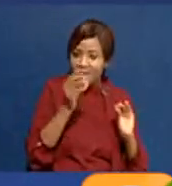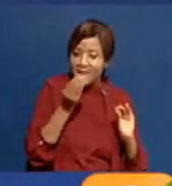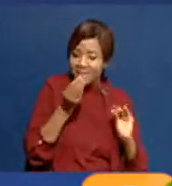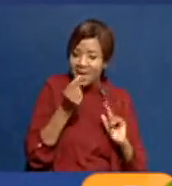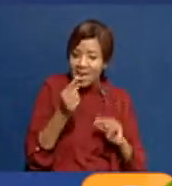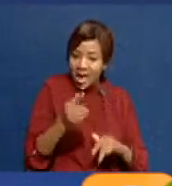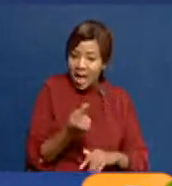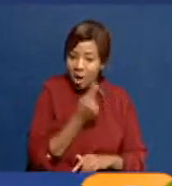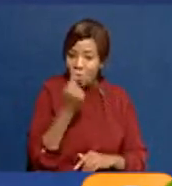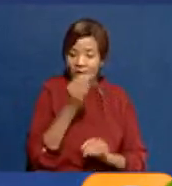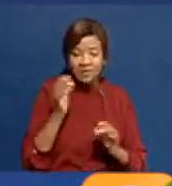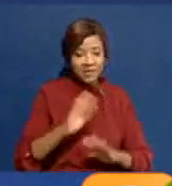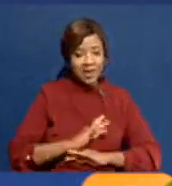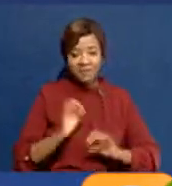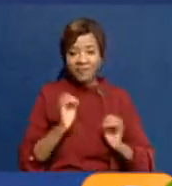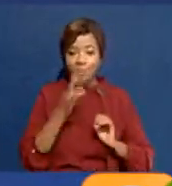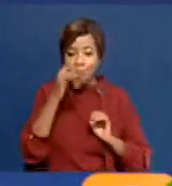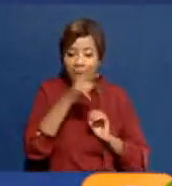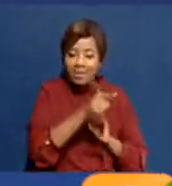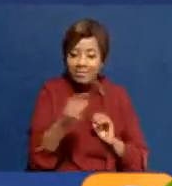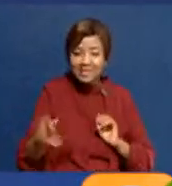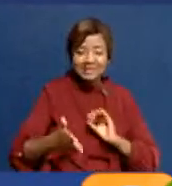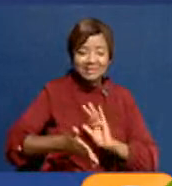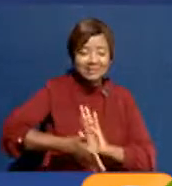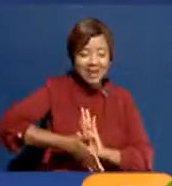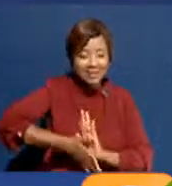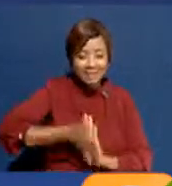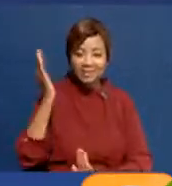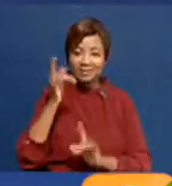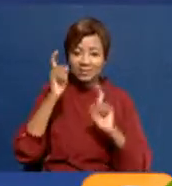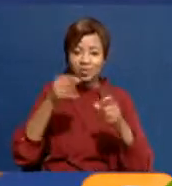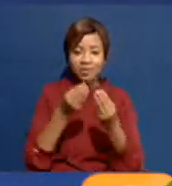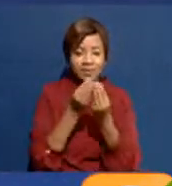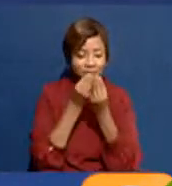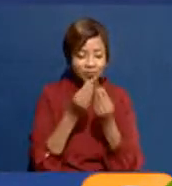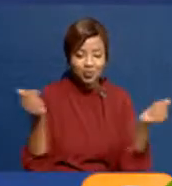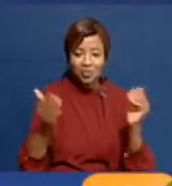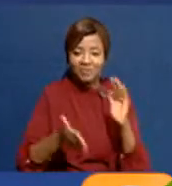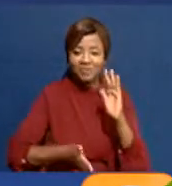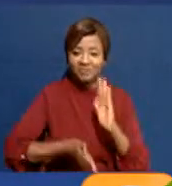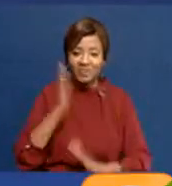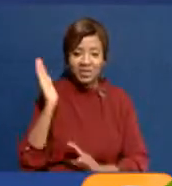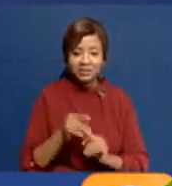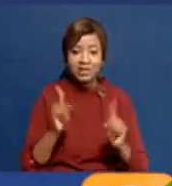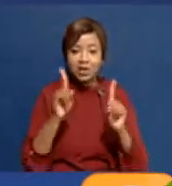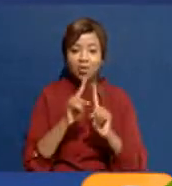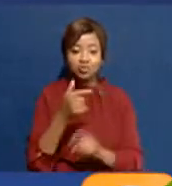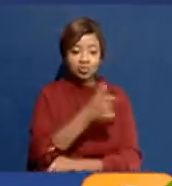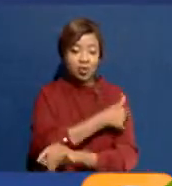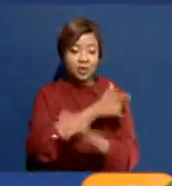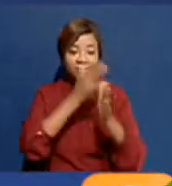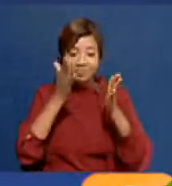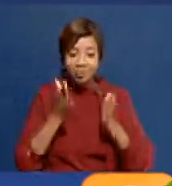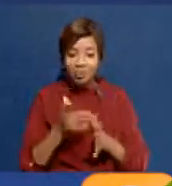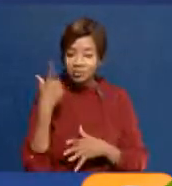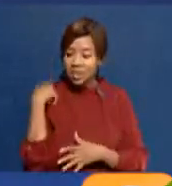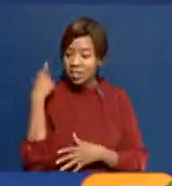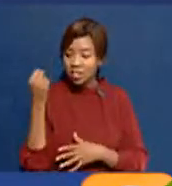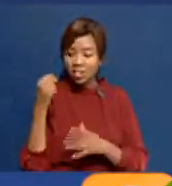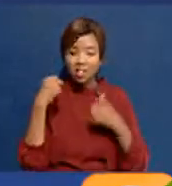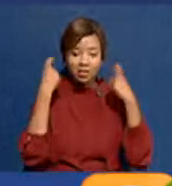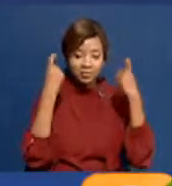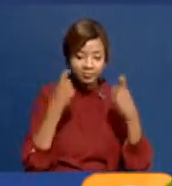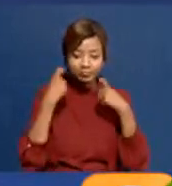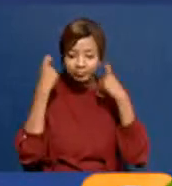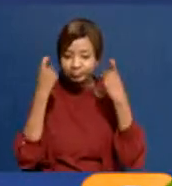competing with emergencies. They are competing with factors that have to be addressed immediately. I think the doctors were on strike the other day. So tell me, if